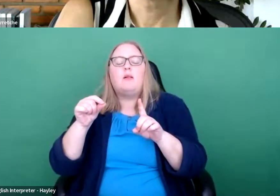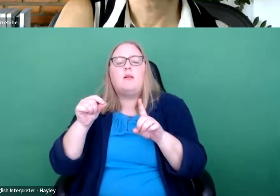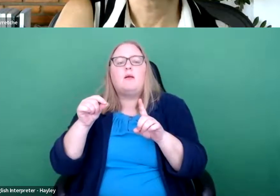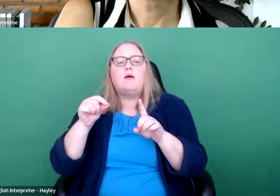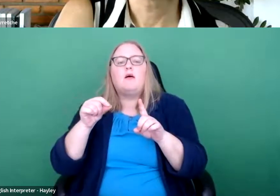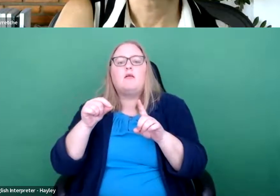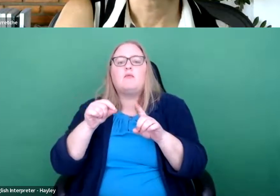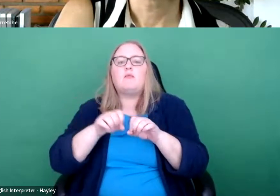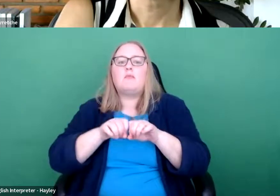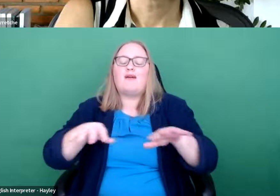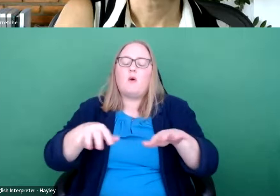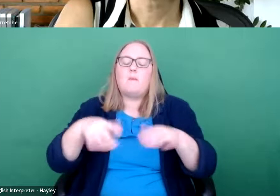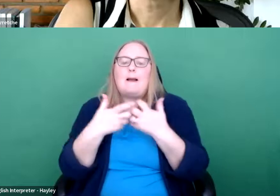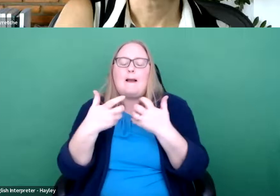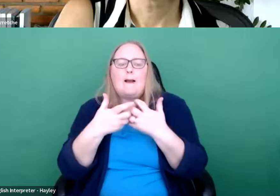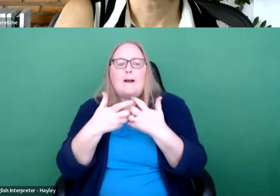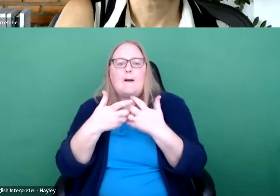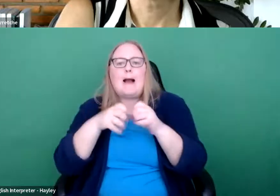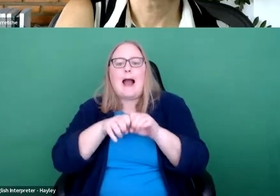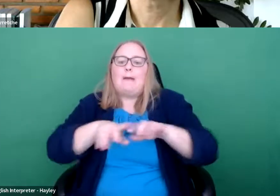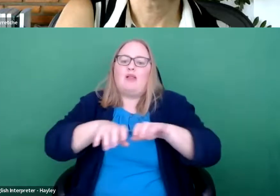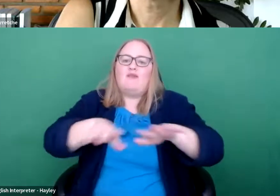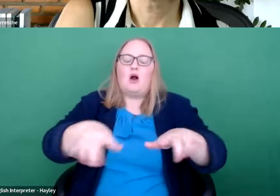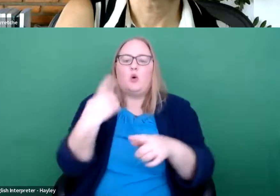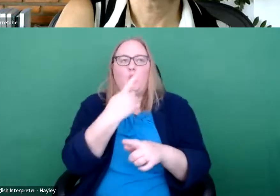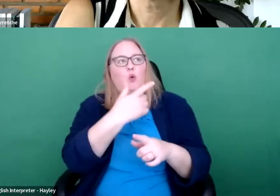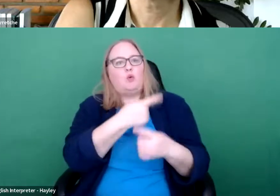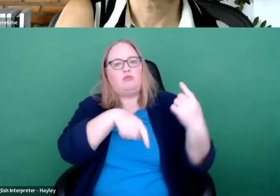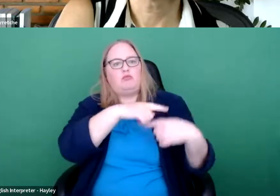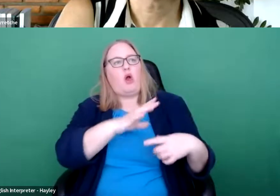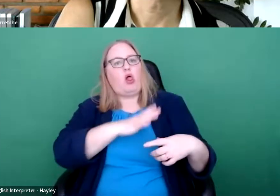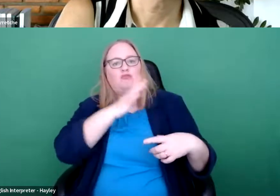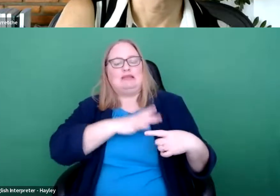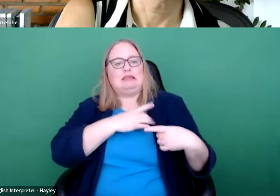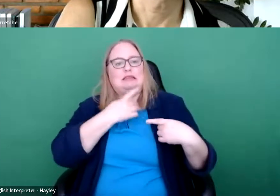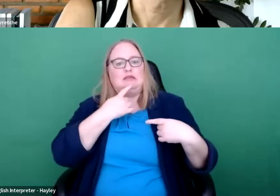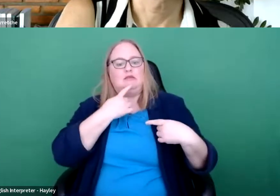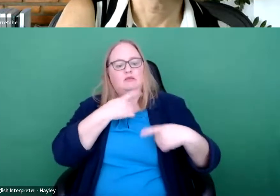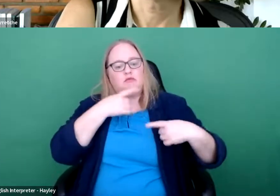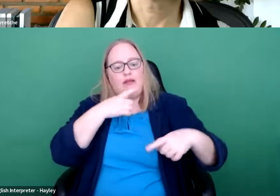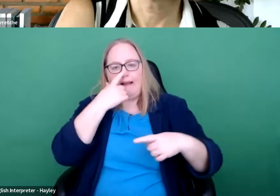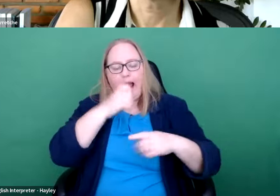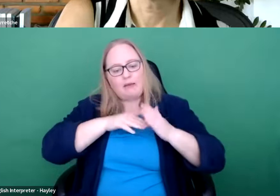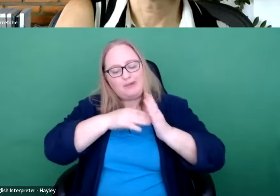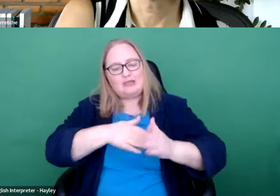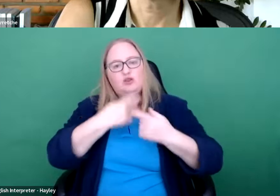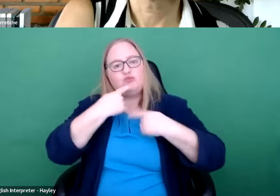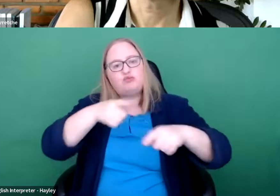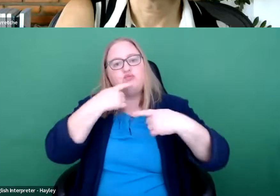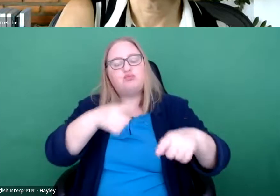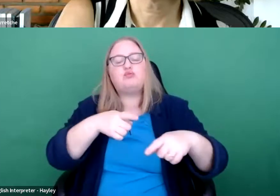they amplify the voices of people who already have a platform. So my question is, like, how does this fit into this